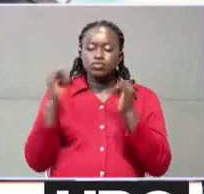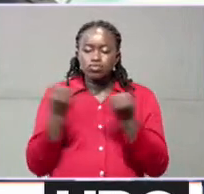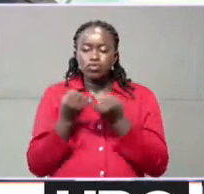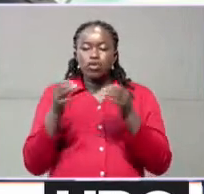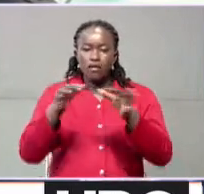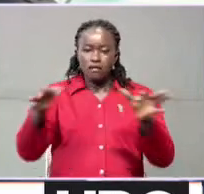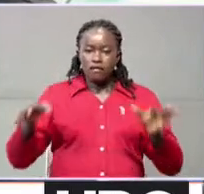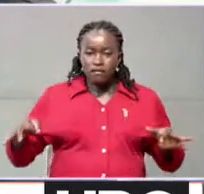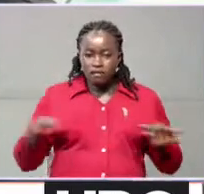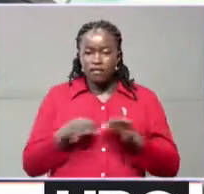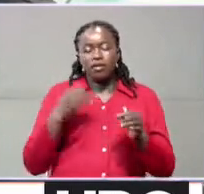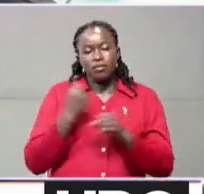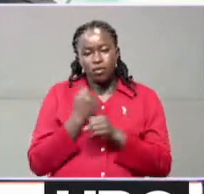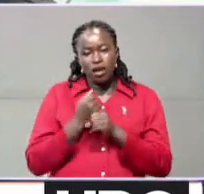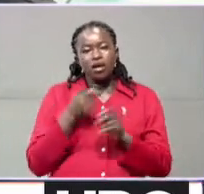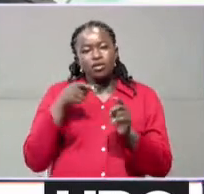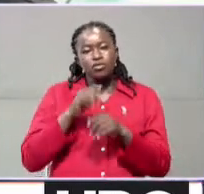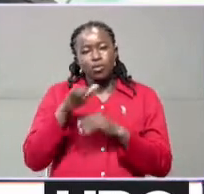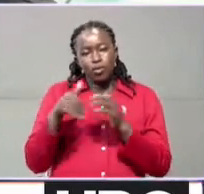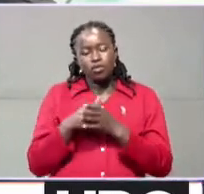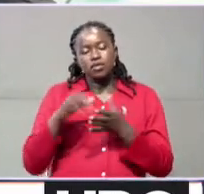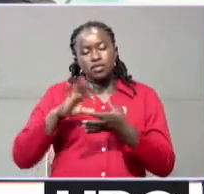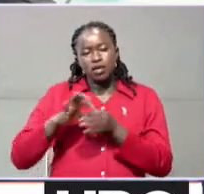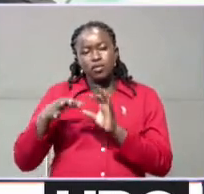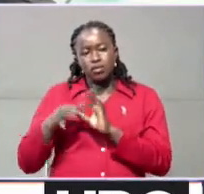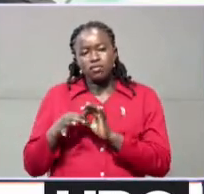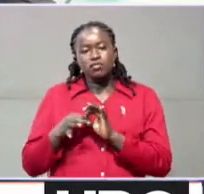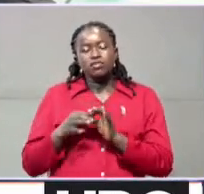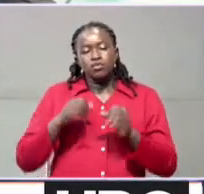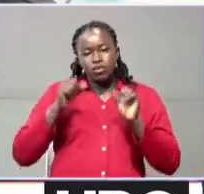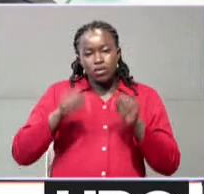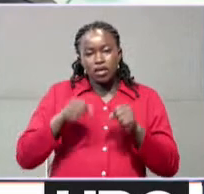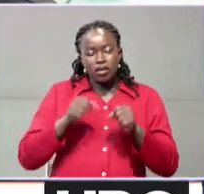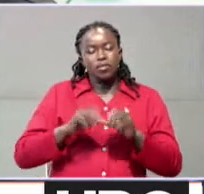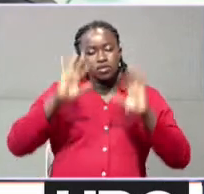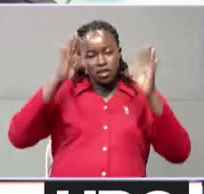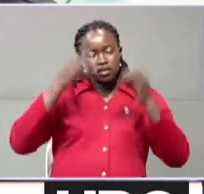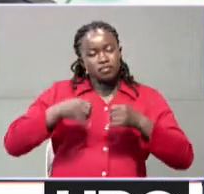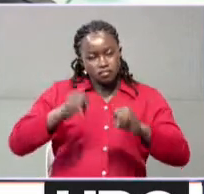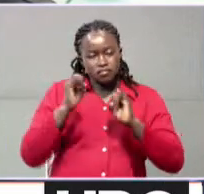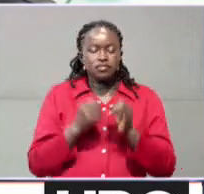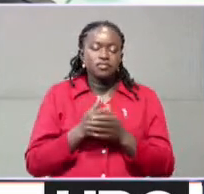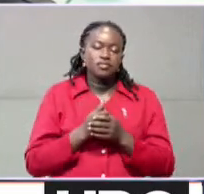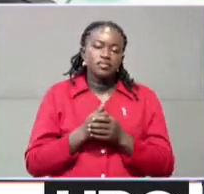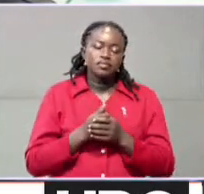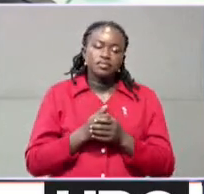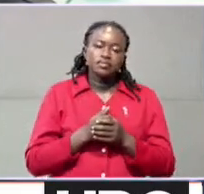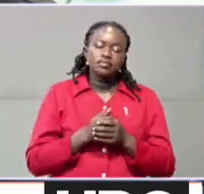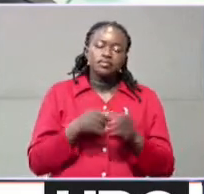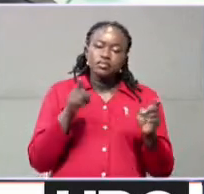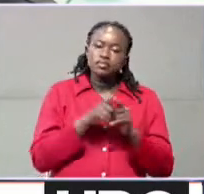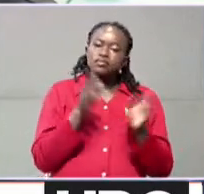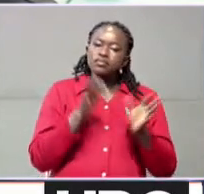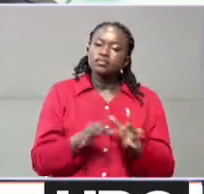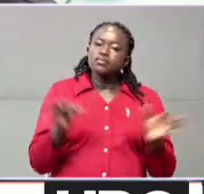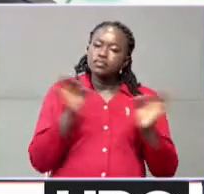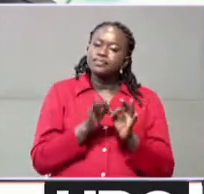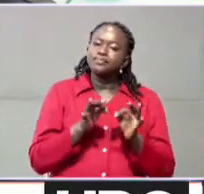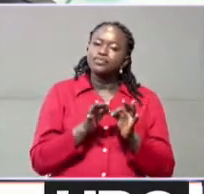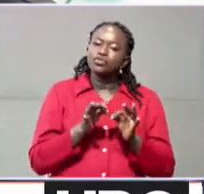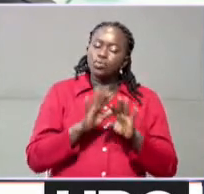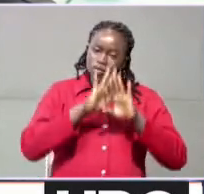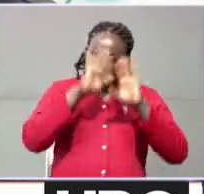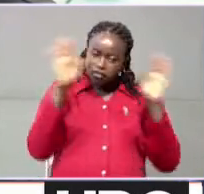framework to all stakeholders to enable successful implementation of the model d there is need to streamline